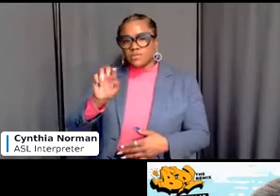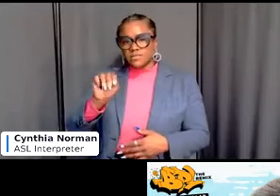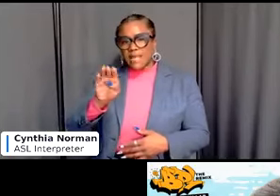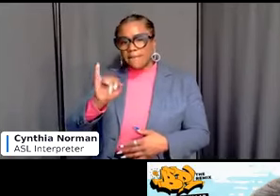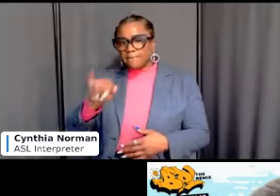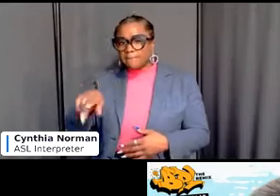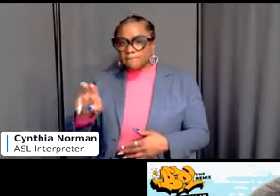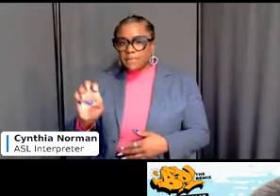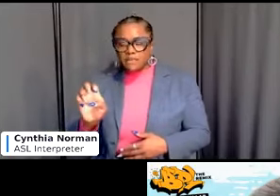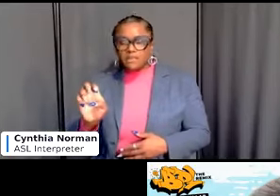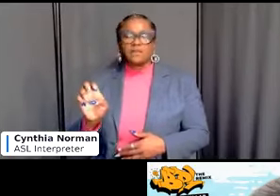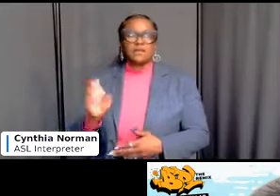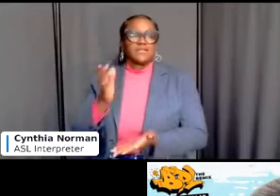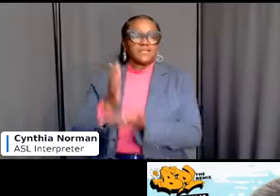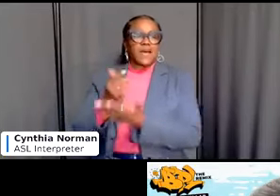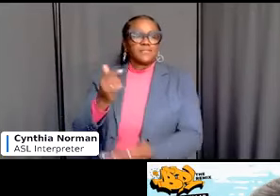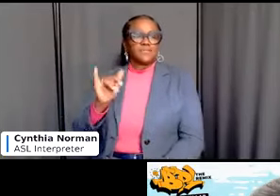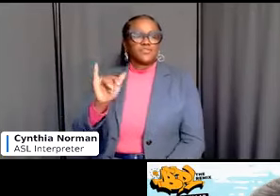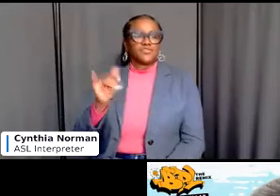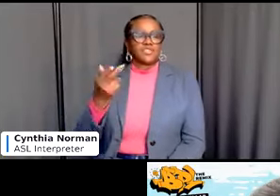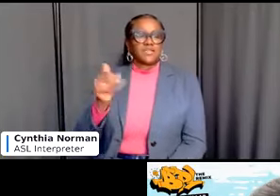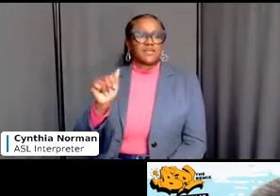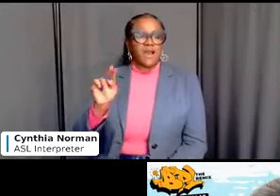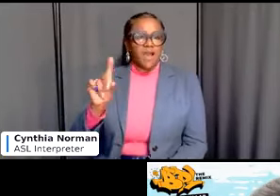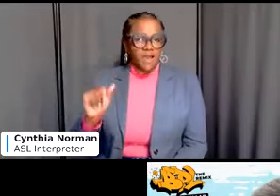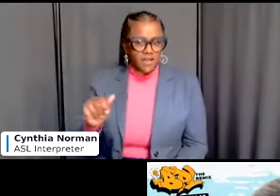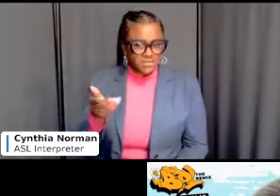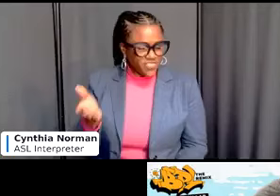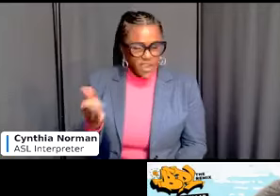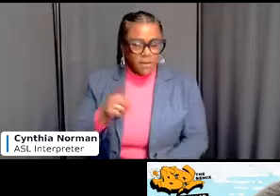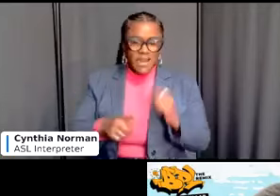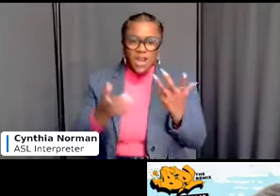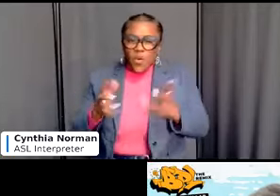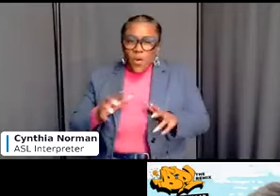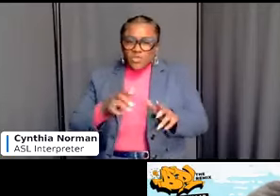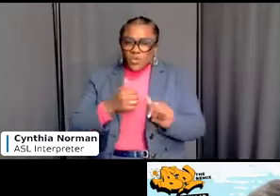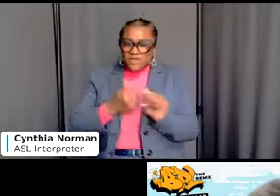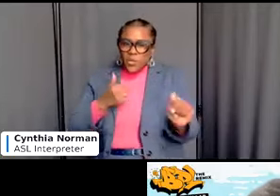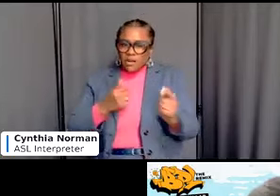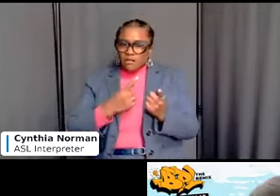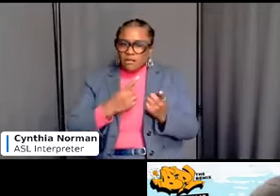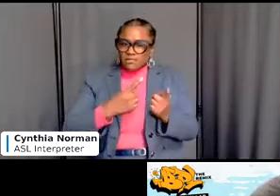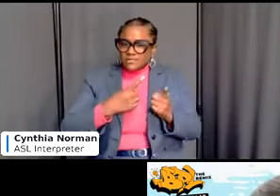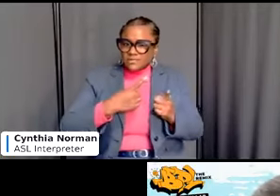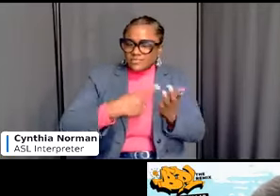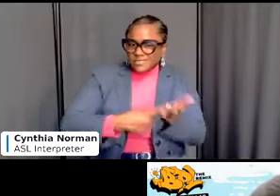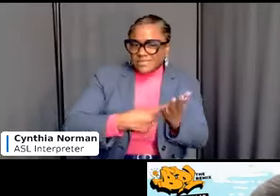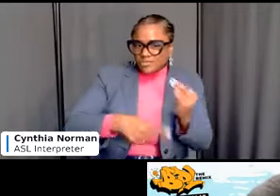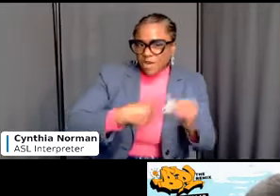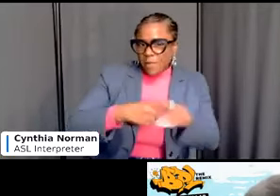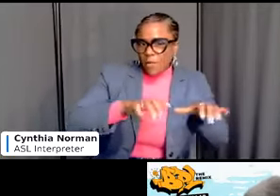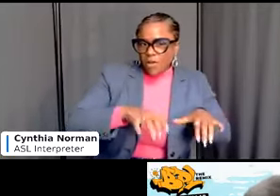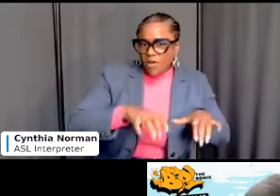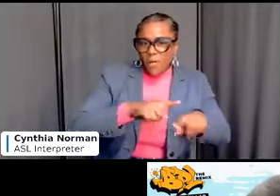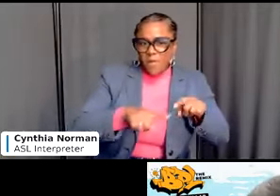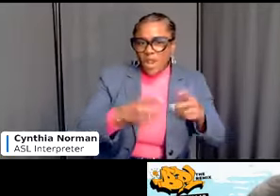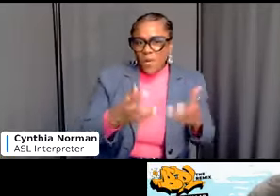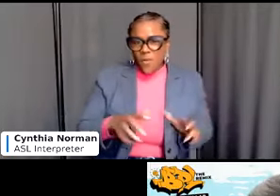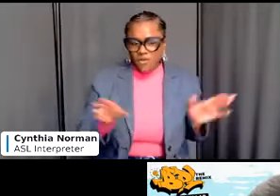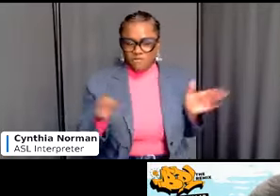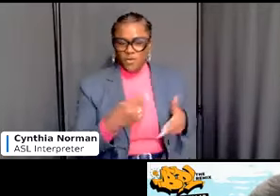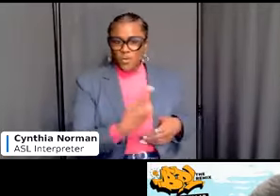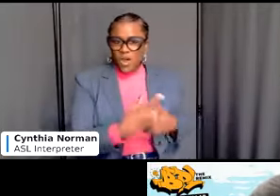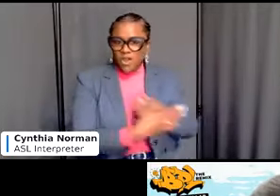in Mozambique. And I don't want to get too far away from the Congo, but it's really hard to only focus on one country when everything is